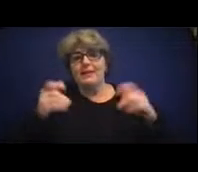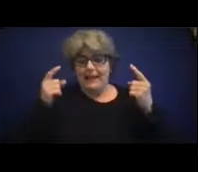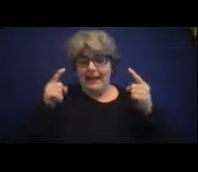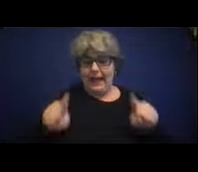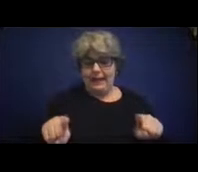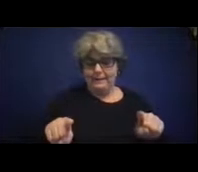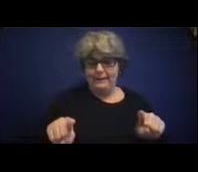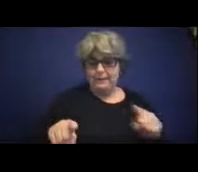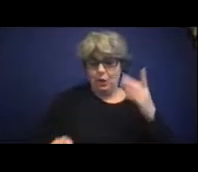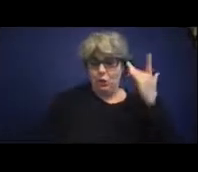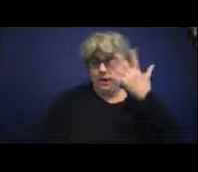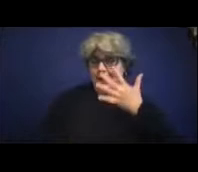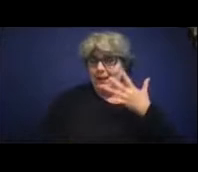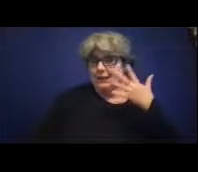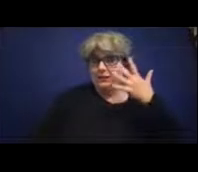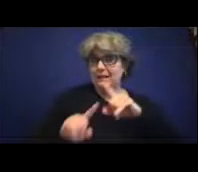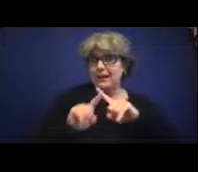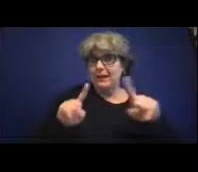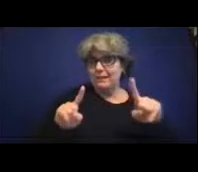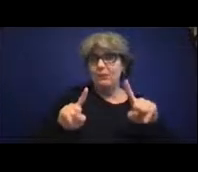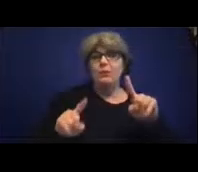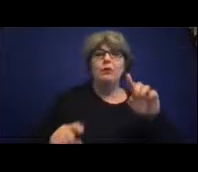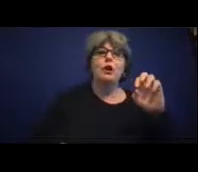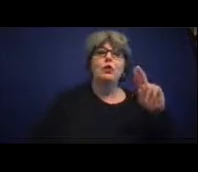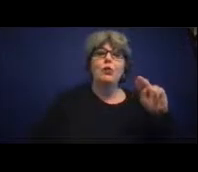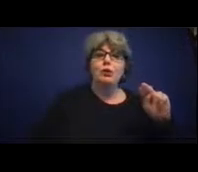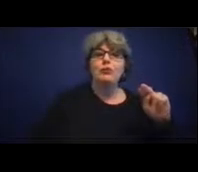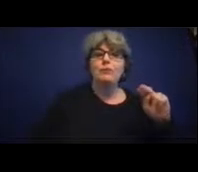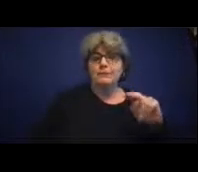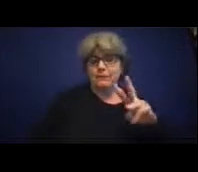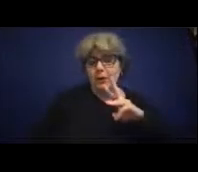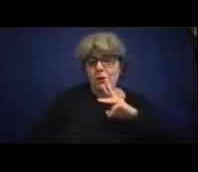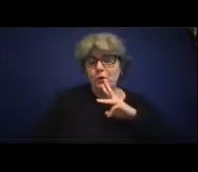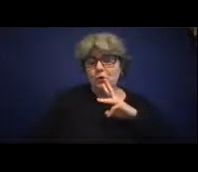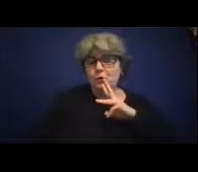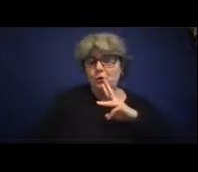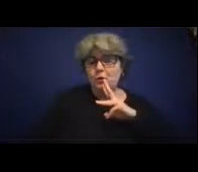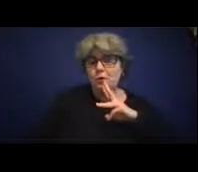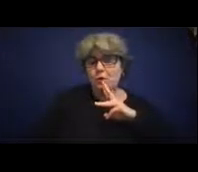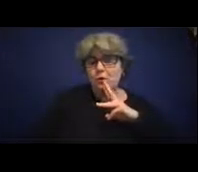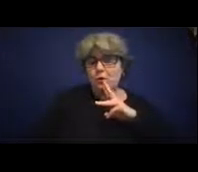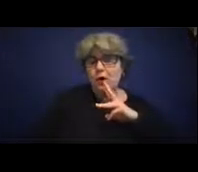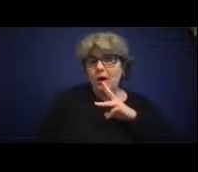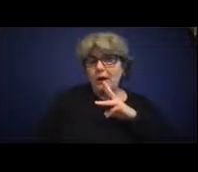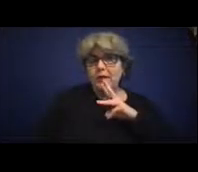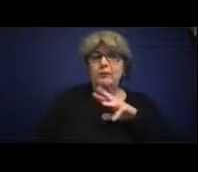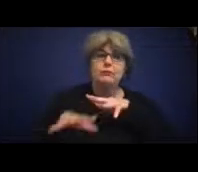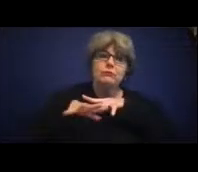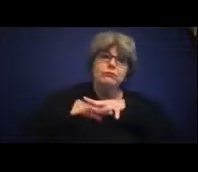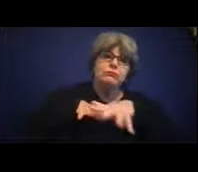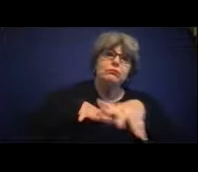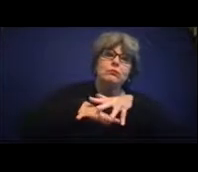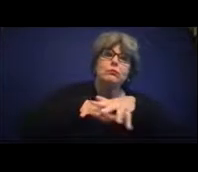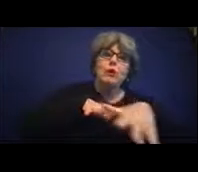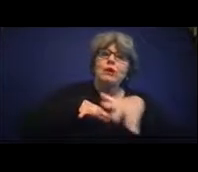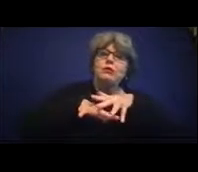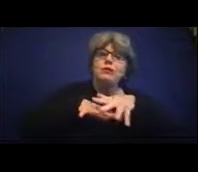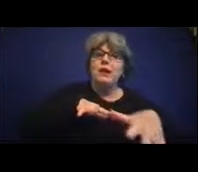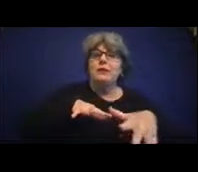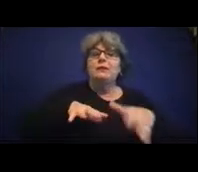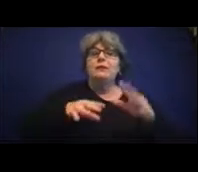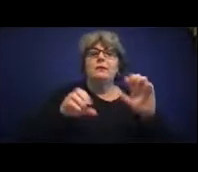that looks like a lot of erosion. So with the rain, the water came and quickly washed out some of the sediment that was